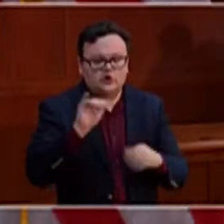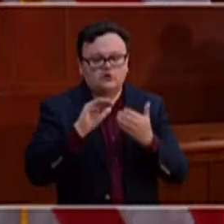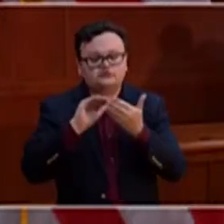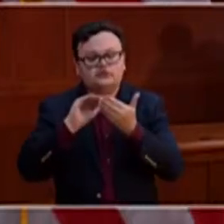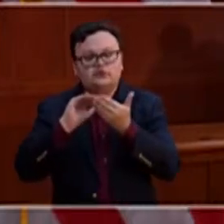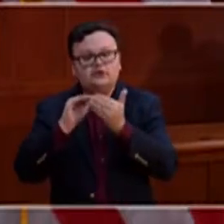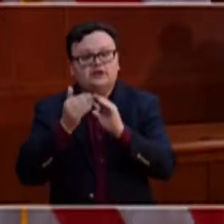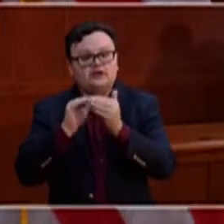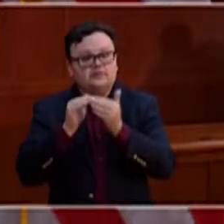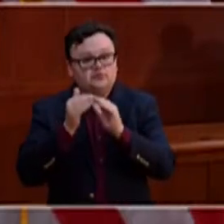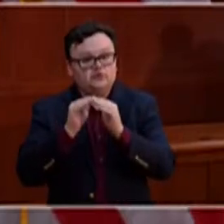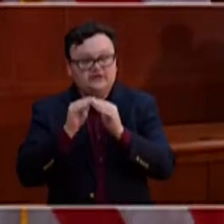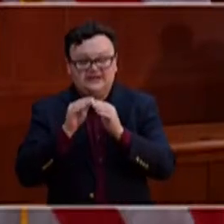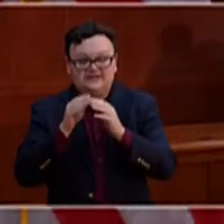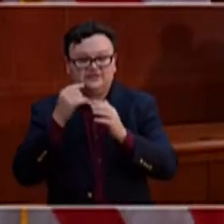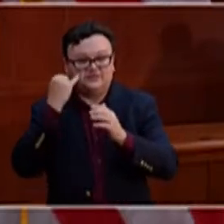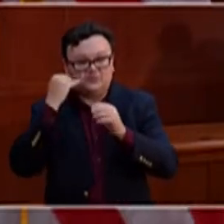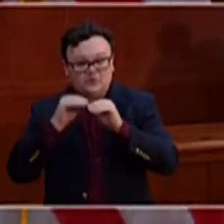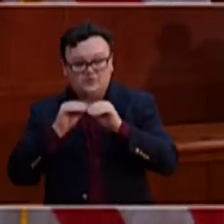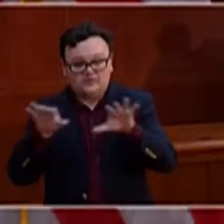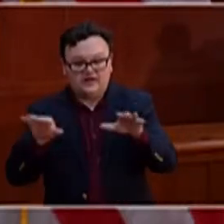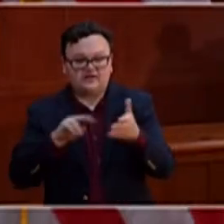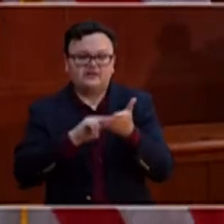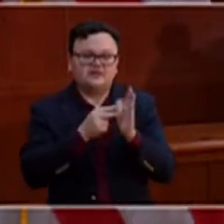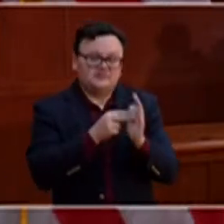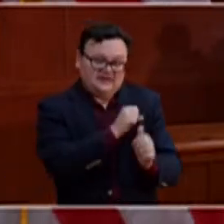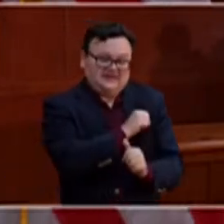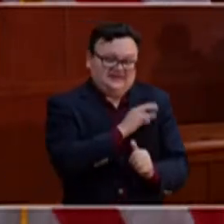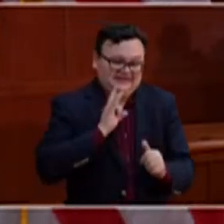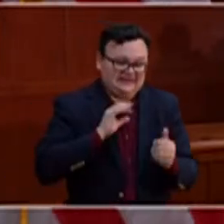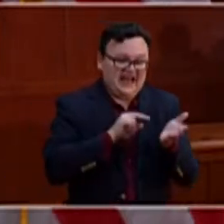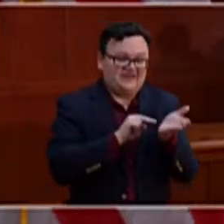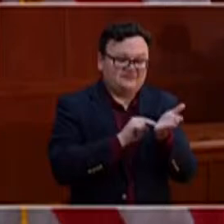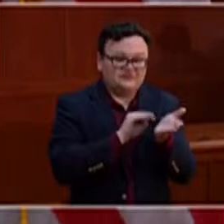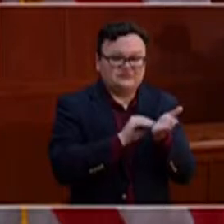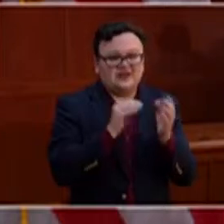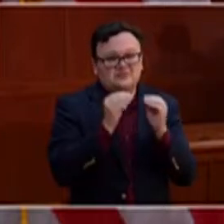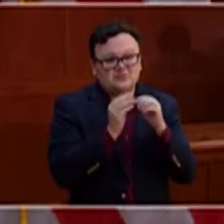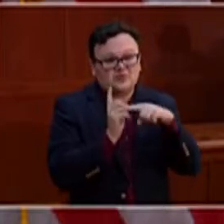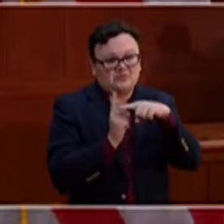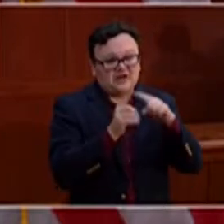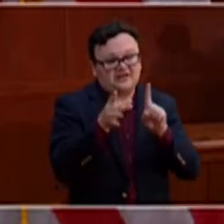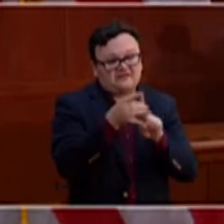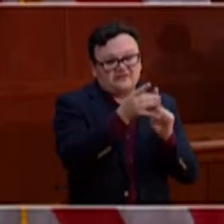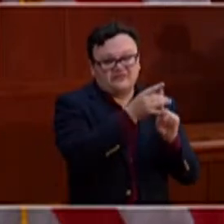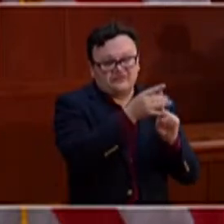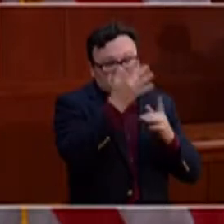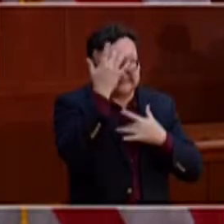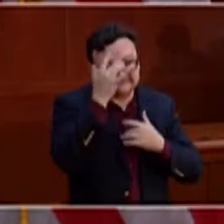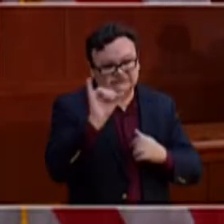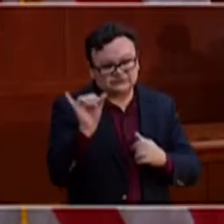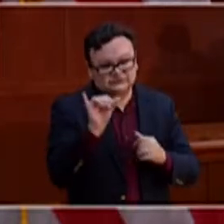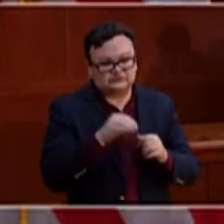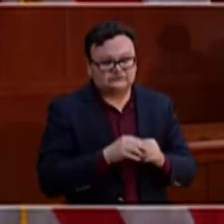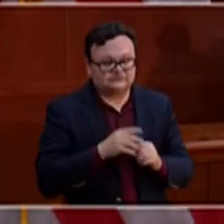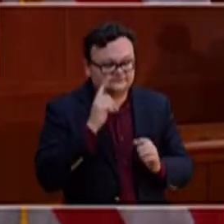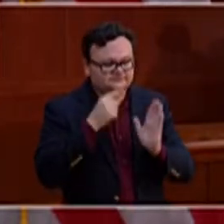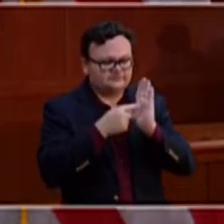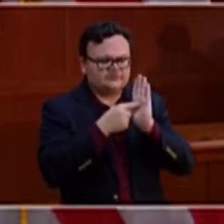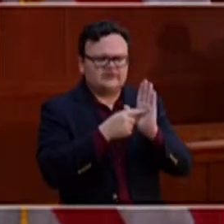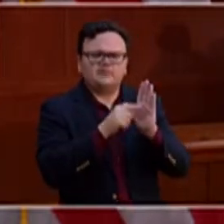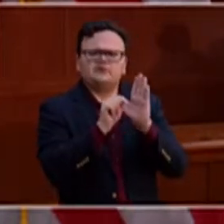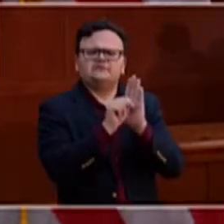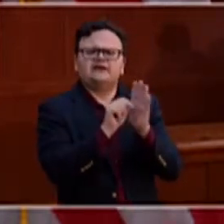the staff who may test positive. I remember going to Tampa General at the end of April, and they said they had like a handful of staff